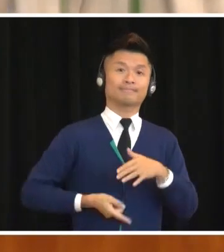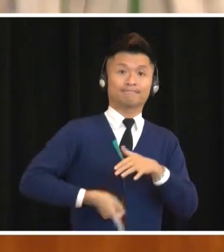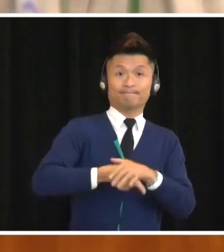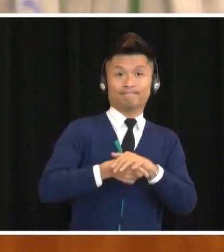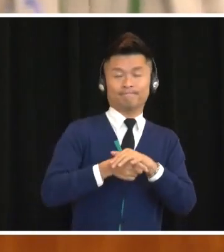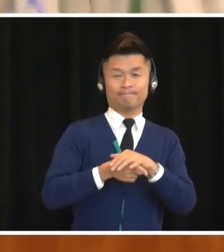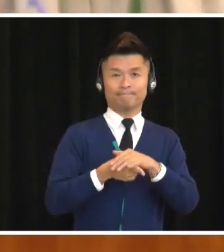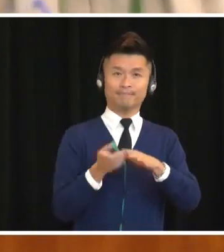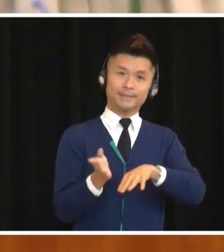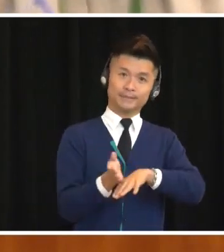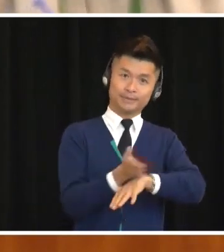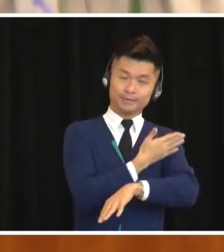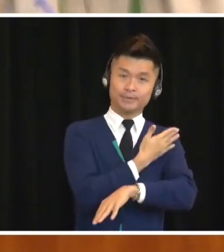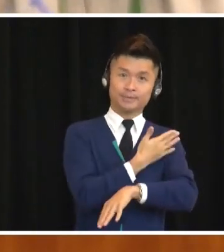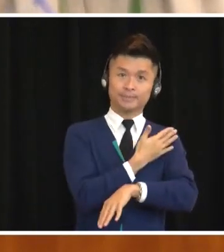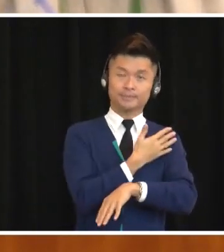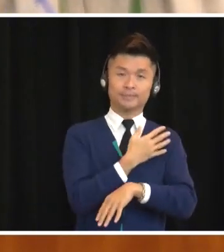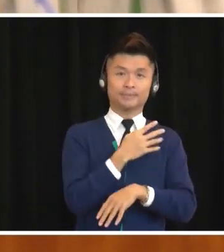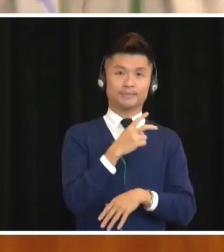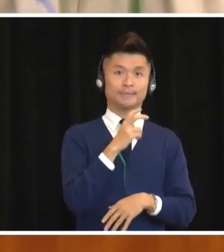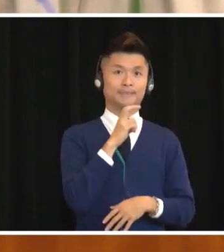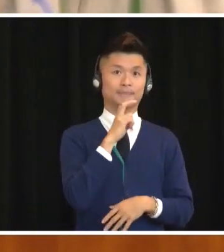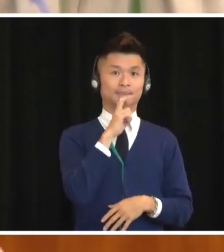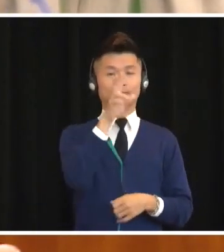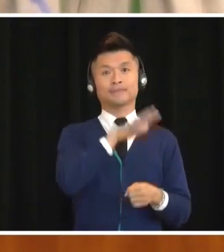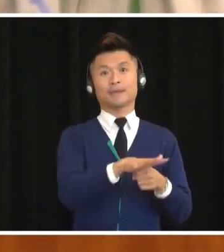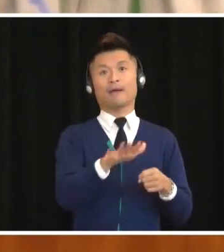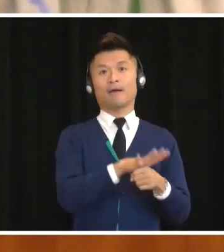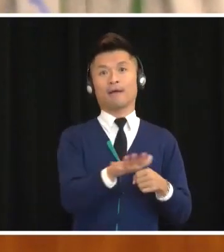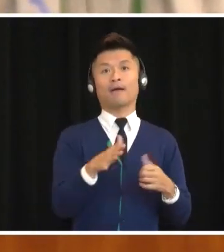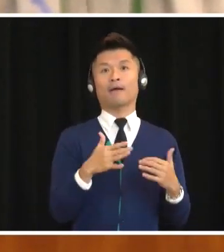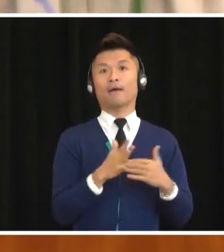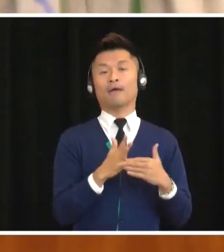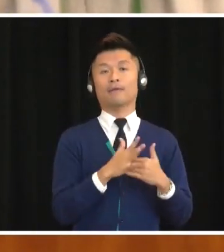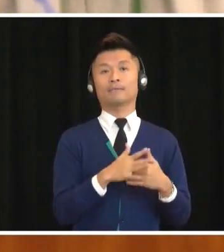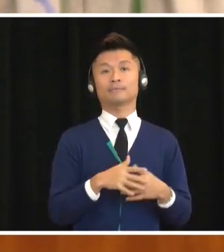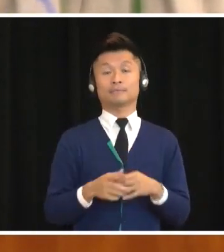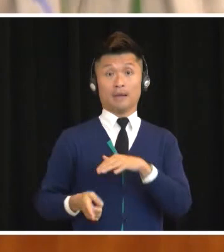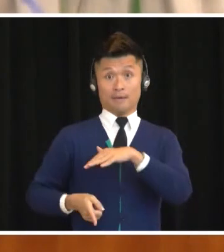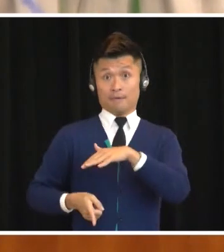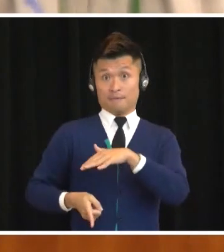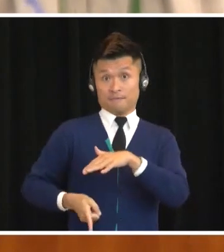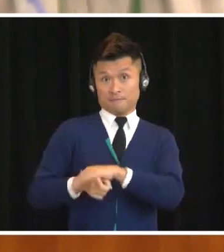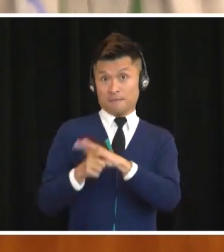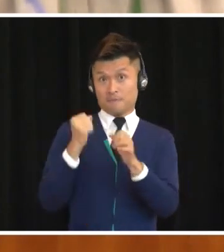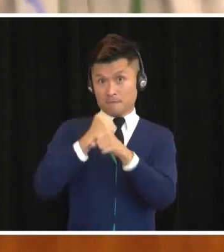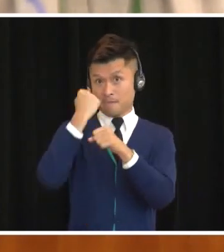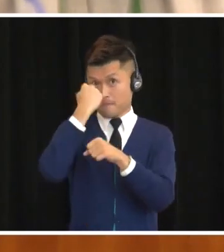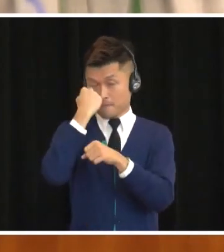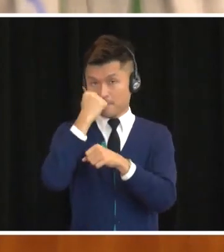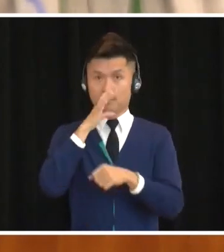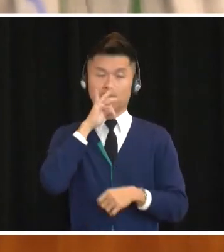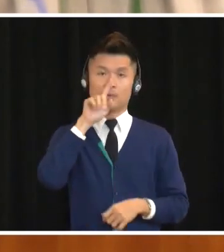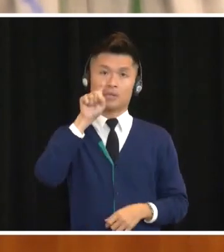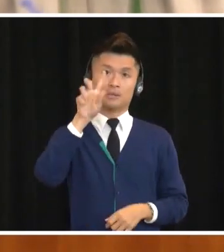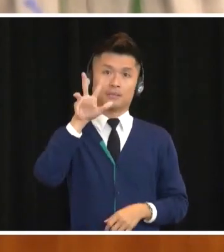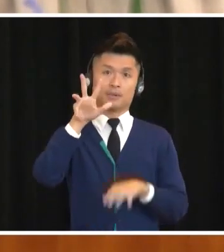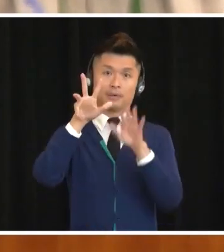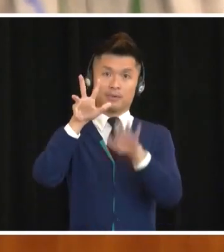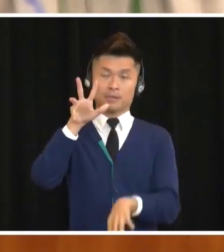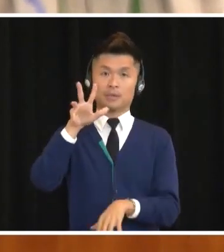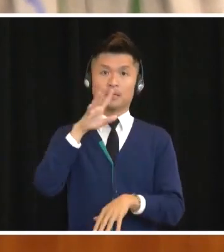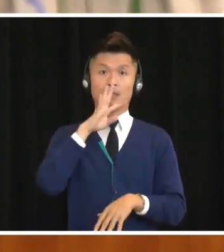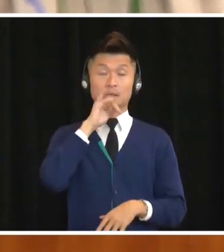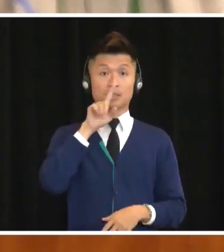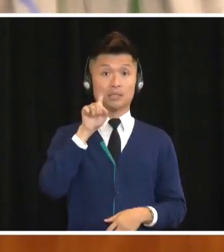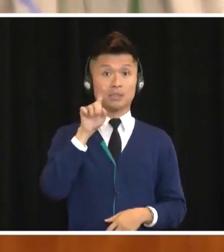Another circumstance is the juvenile reaches the age of 20 after the action is